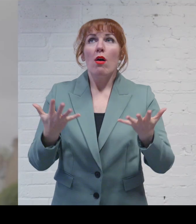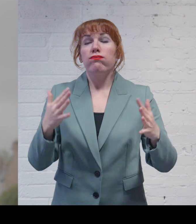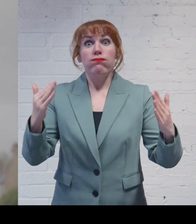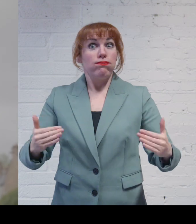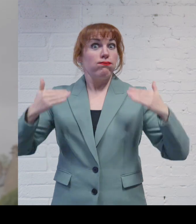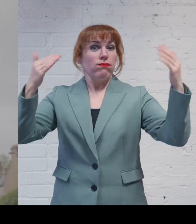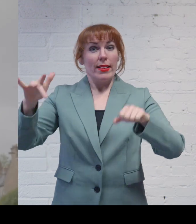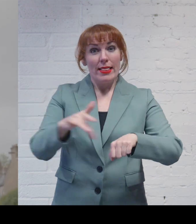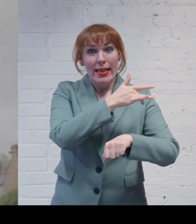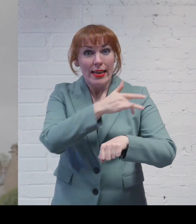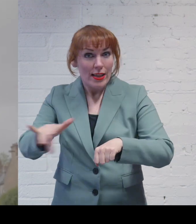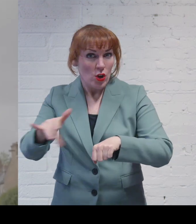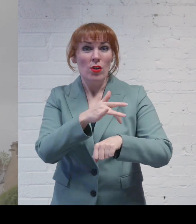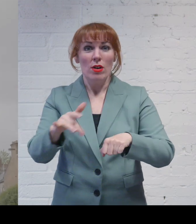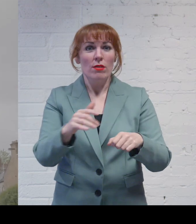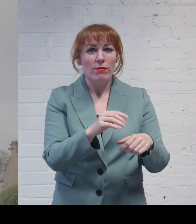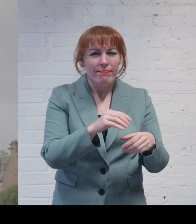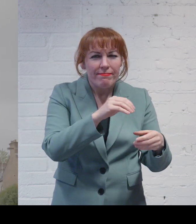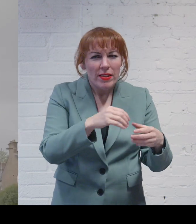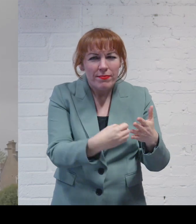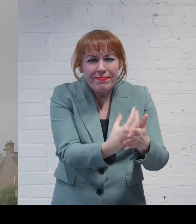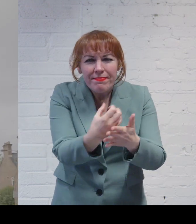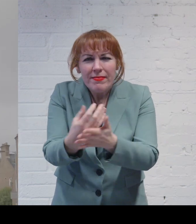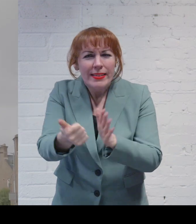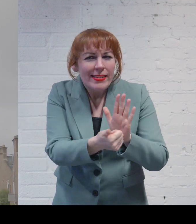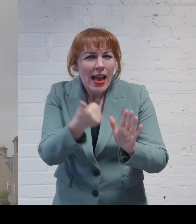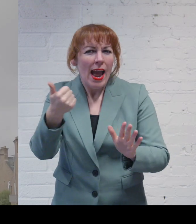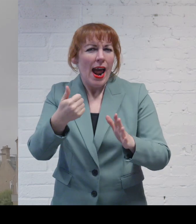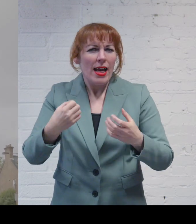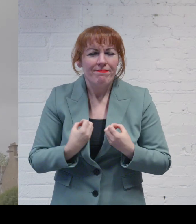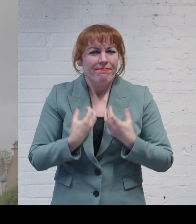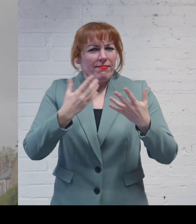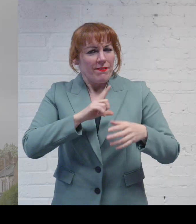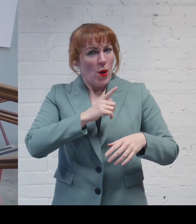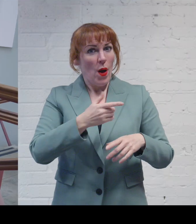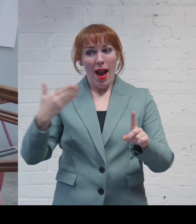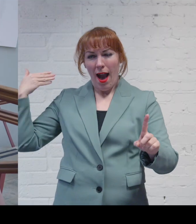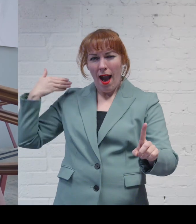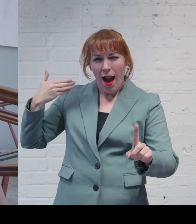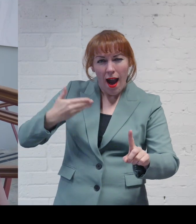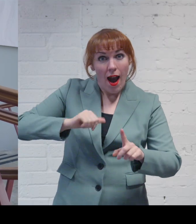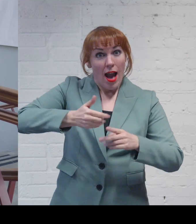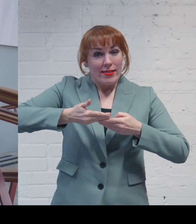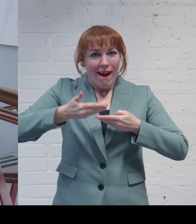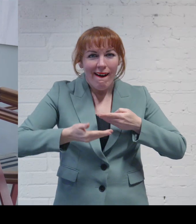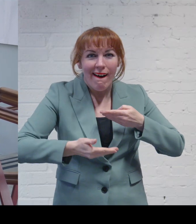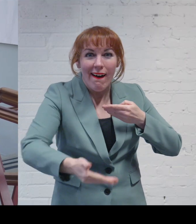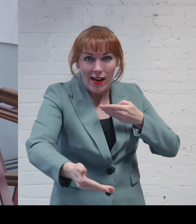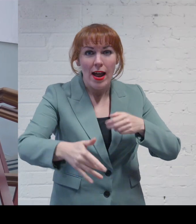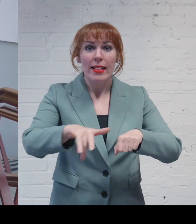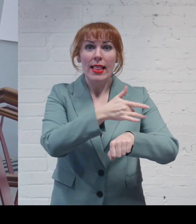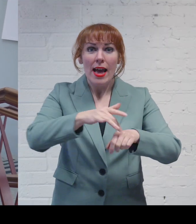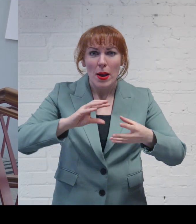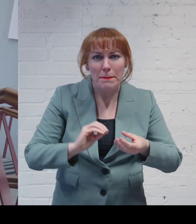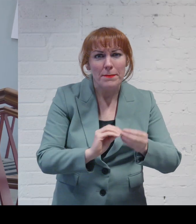The Lyric is the home of world-class theatre, nurturing talent and inspiring the next generation of theatre makers and audiences.